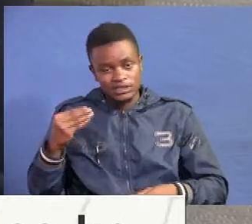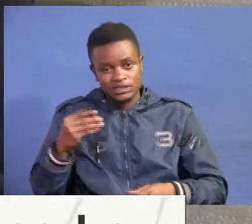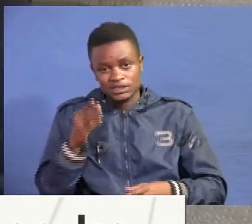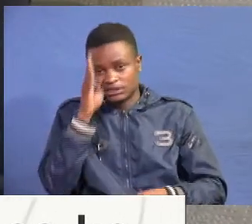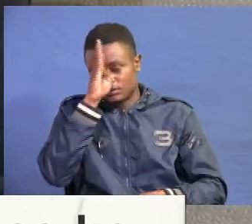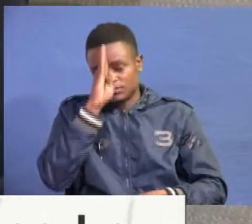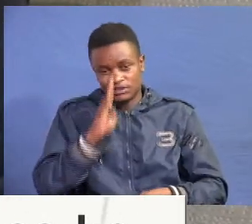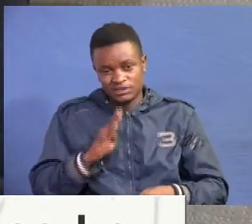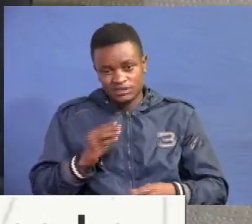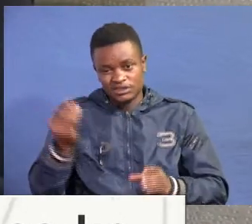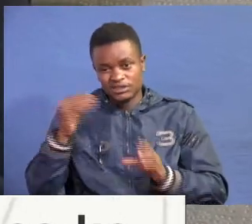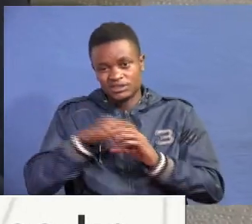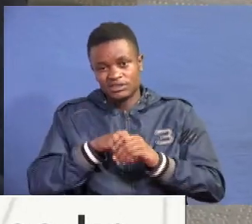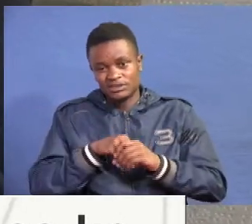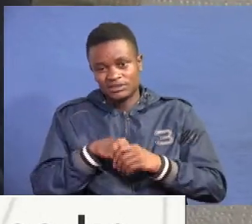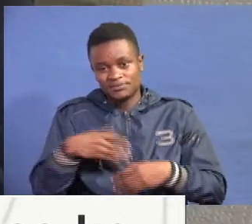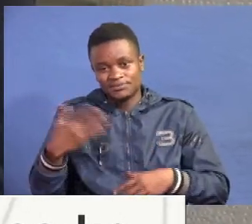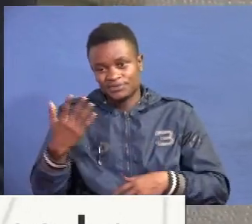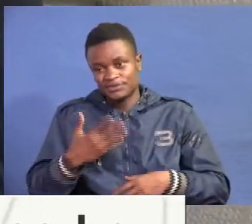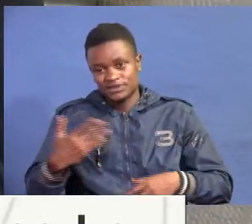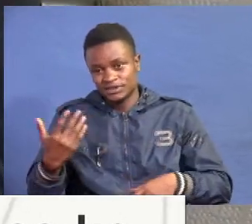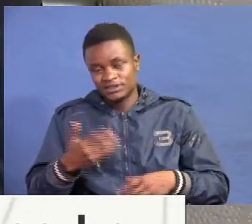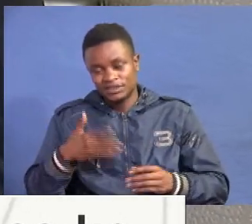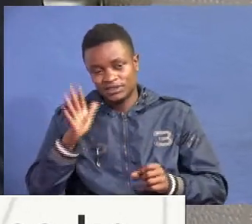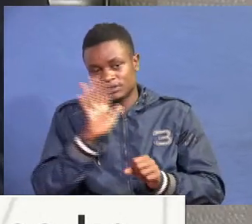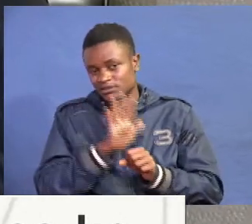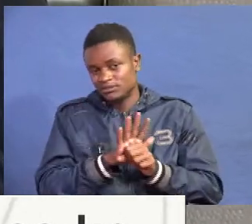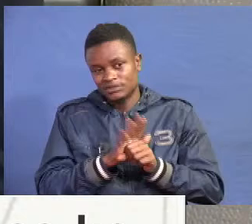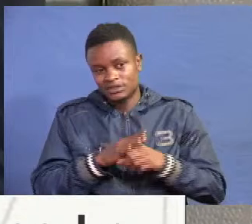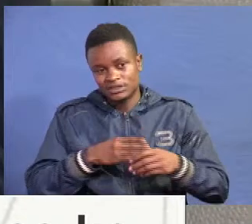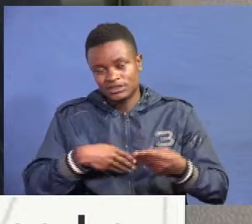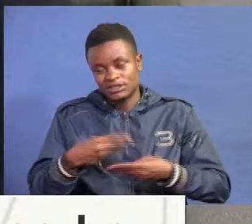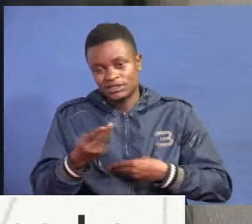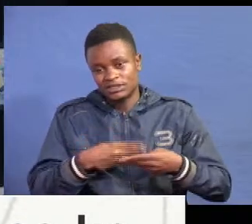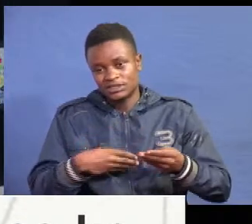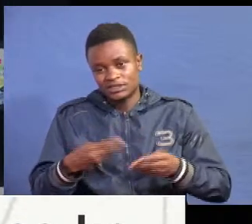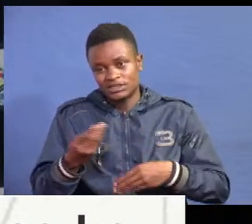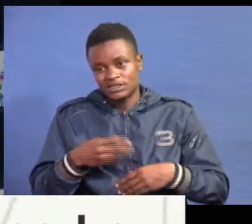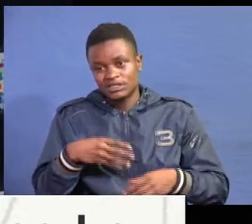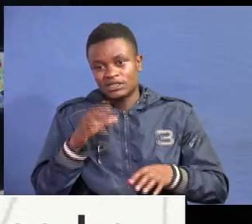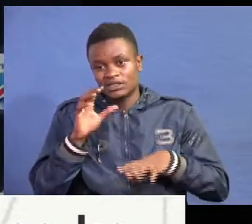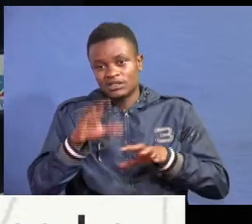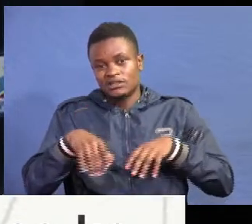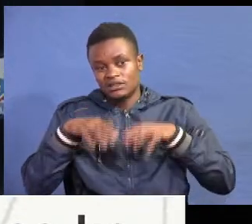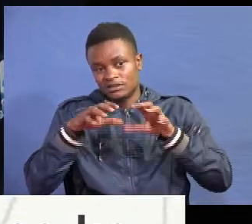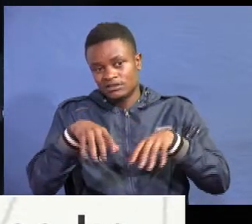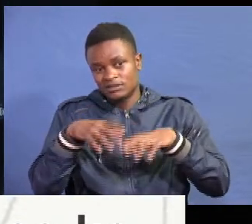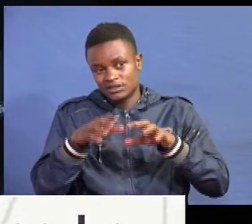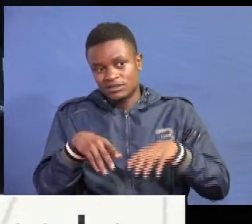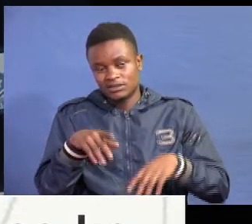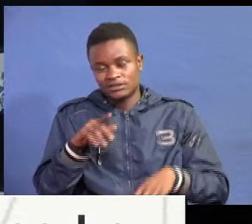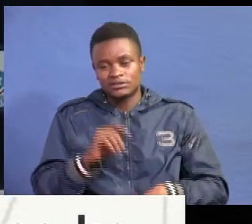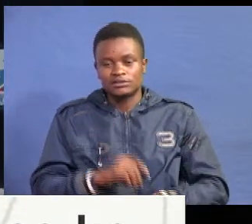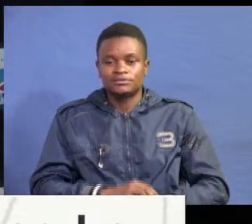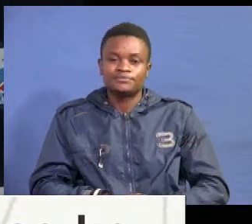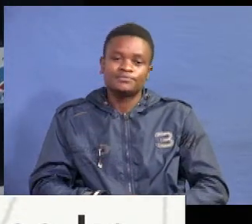in key areas of political consolidation, trade and investment, and agriculture. Edward Nyamo,